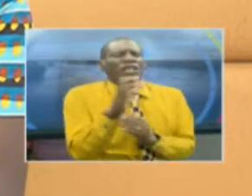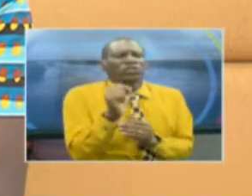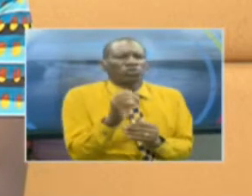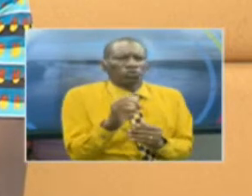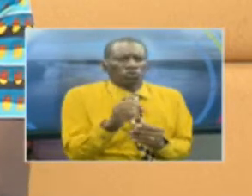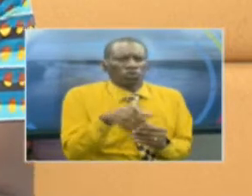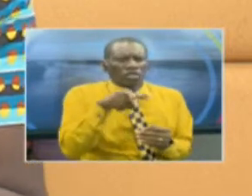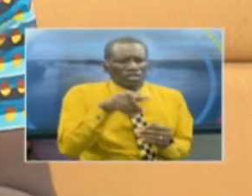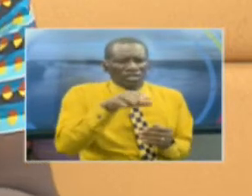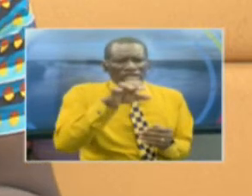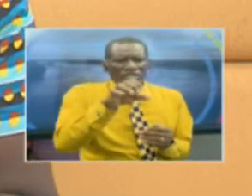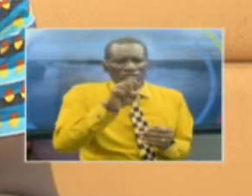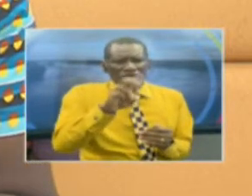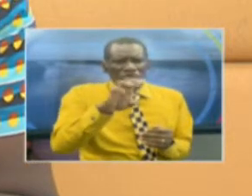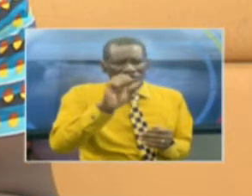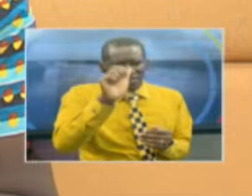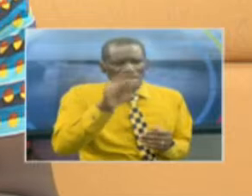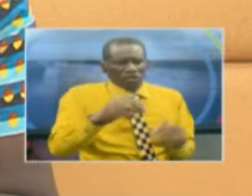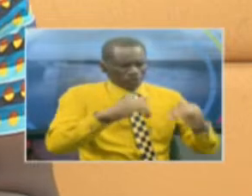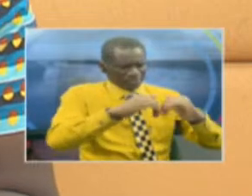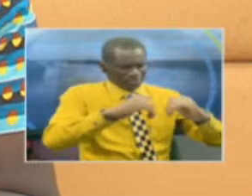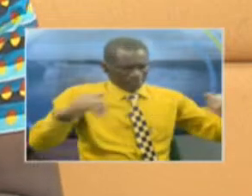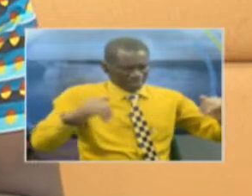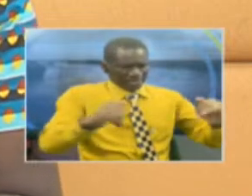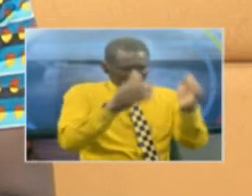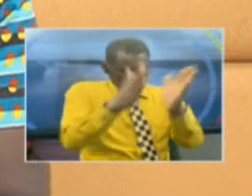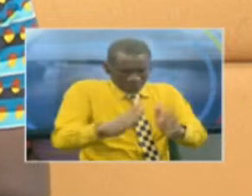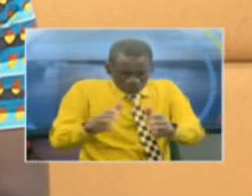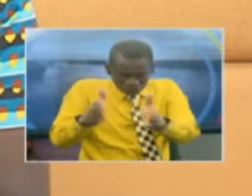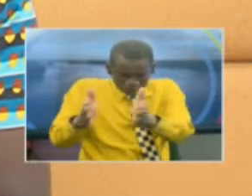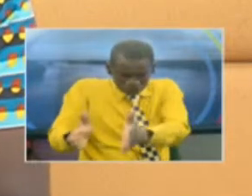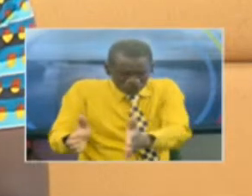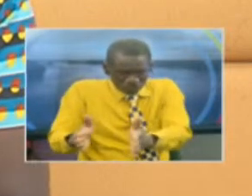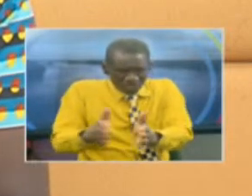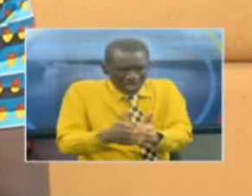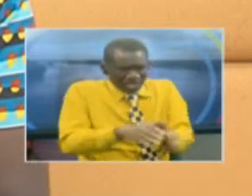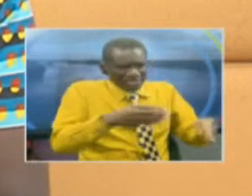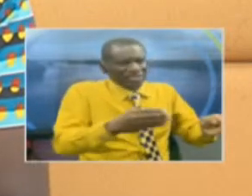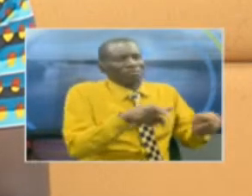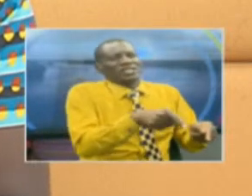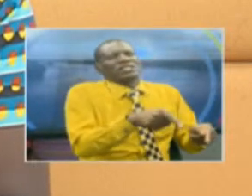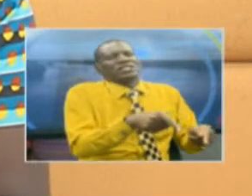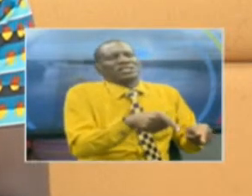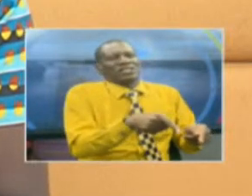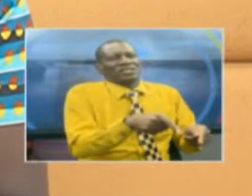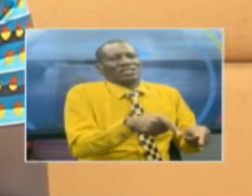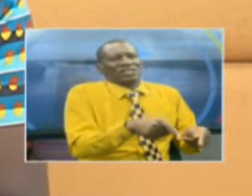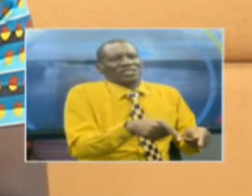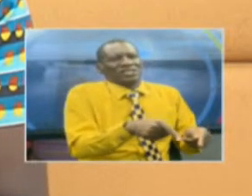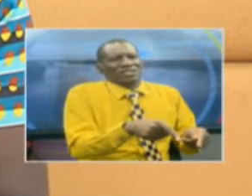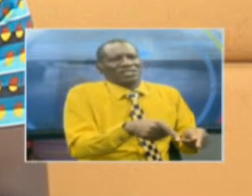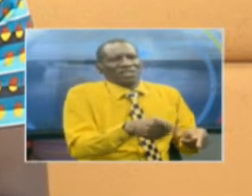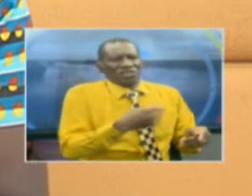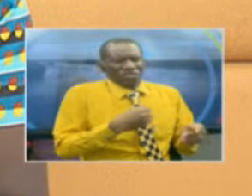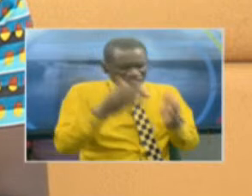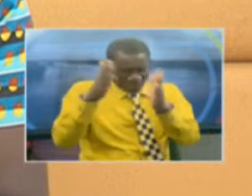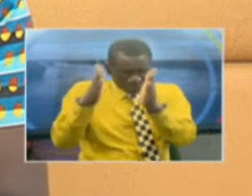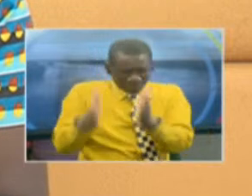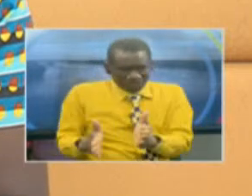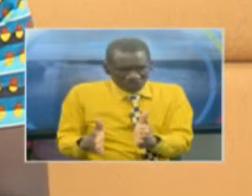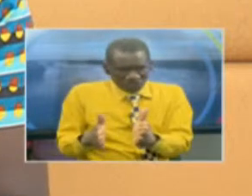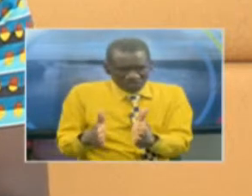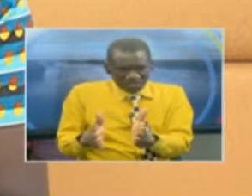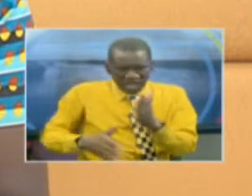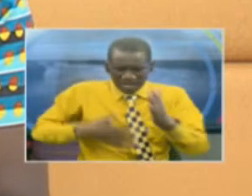to separate the person, her, and her disability. There's a person, me, my